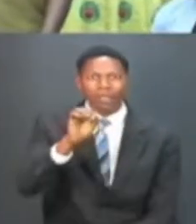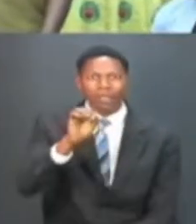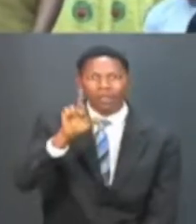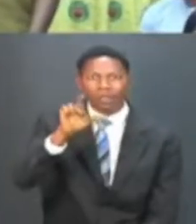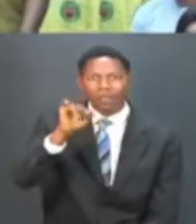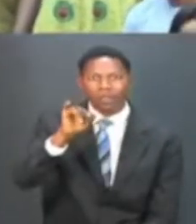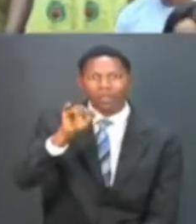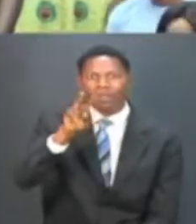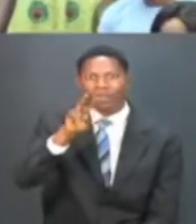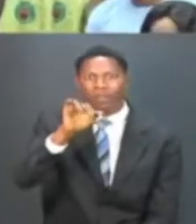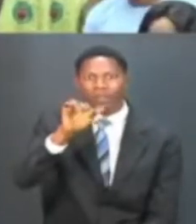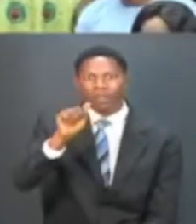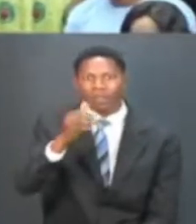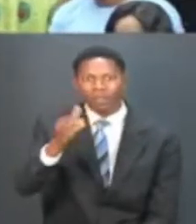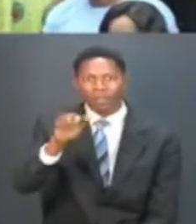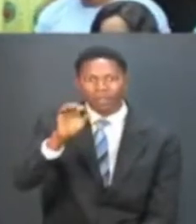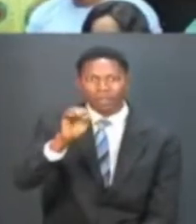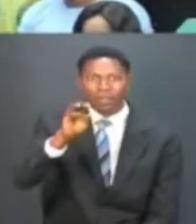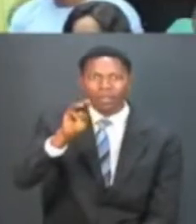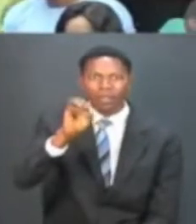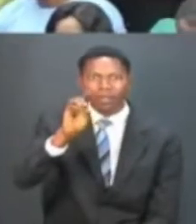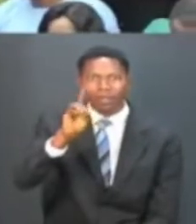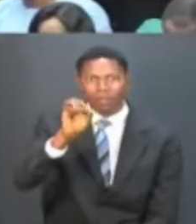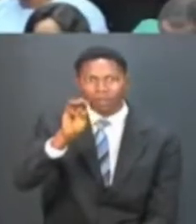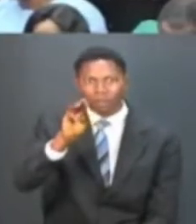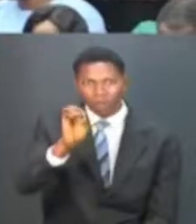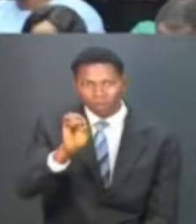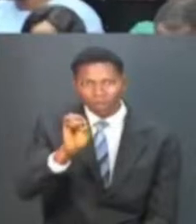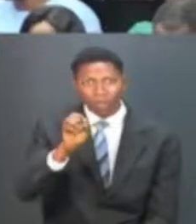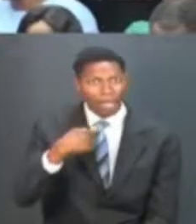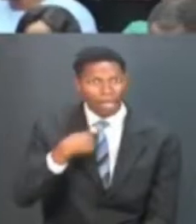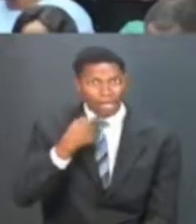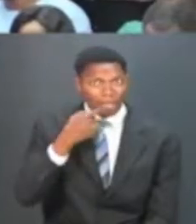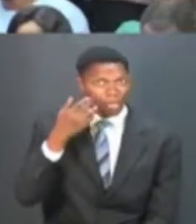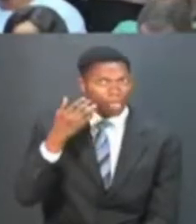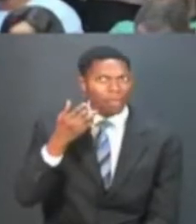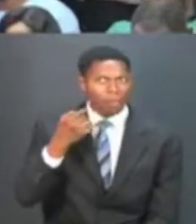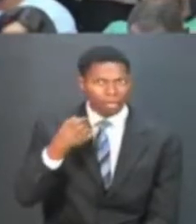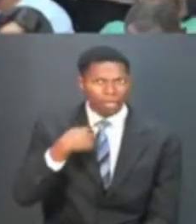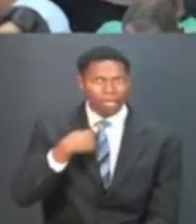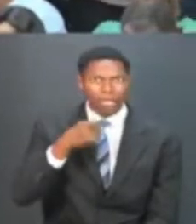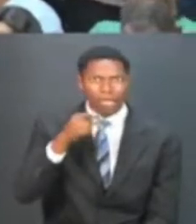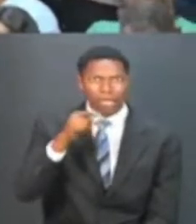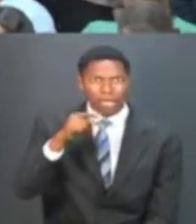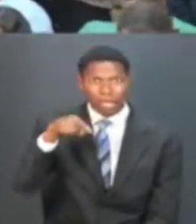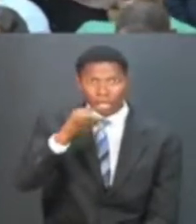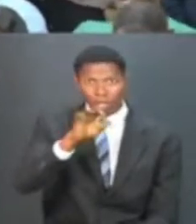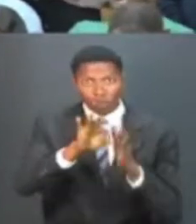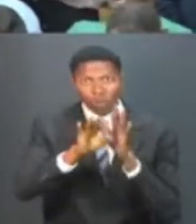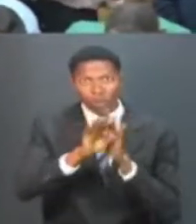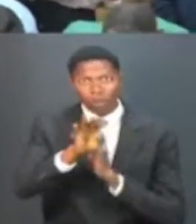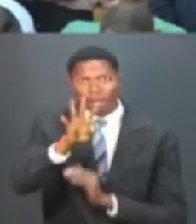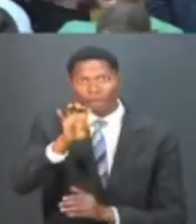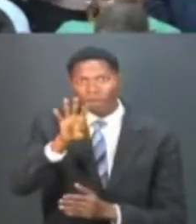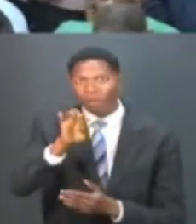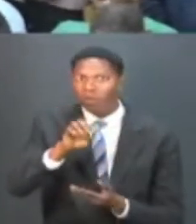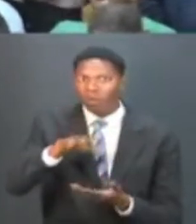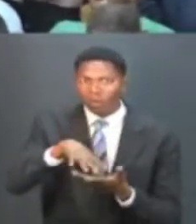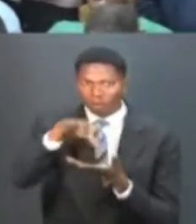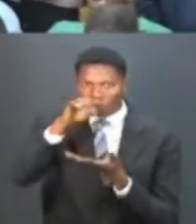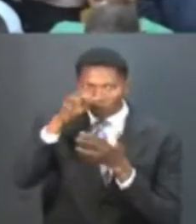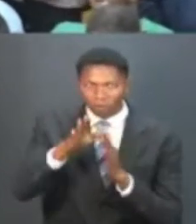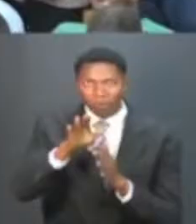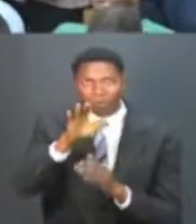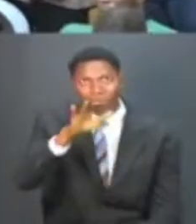Amedume. They are, as I said, 40 in number, straight ahead of me at the public